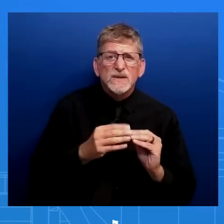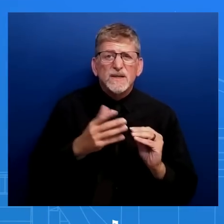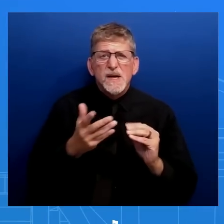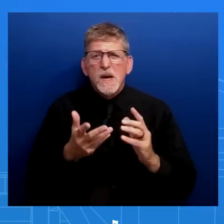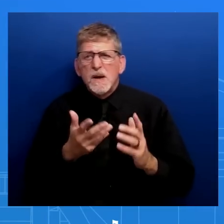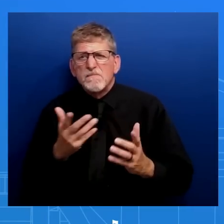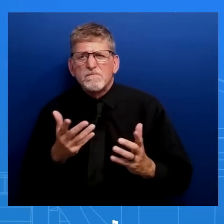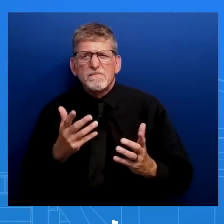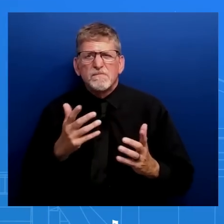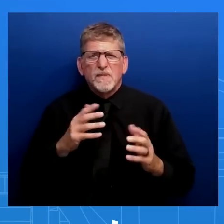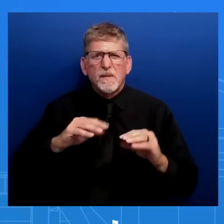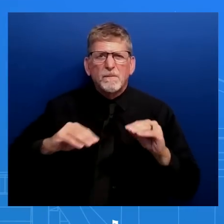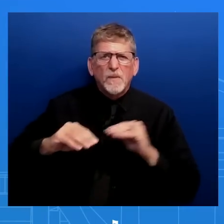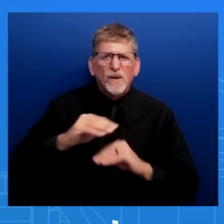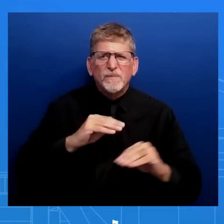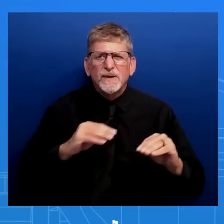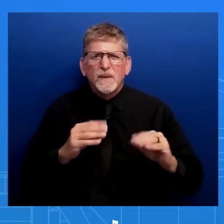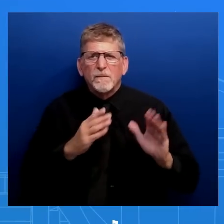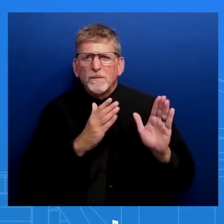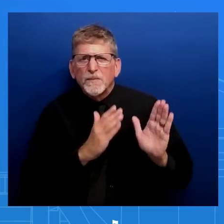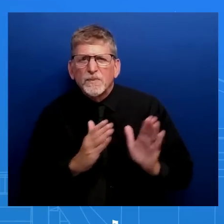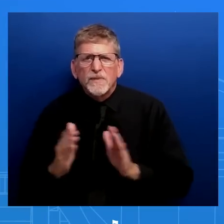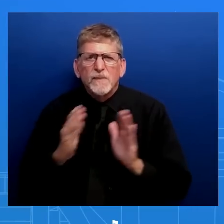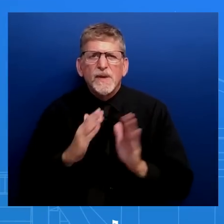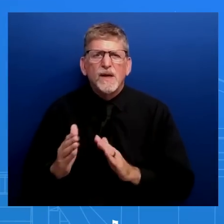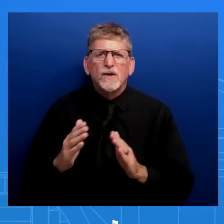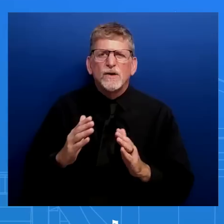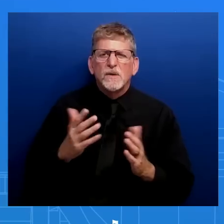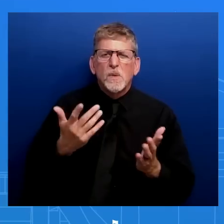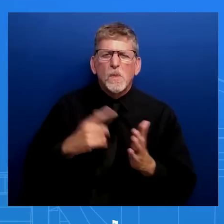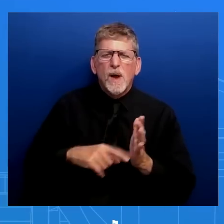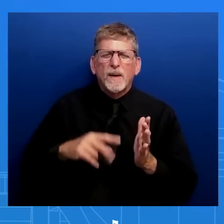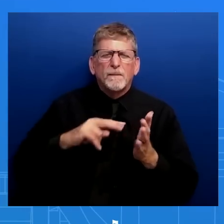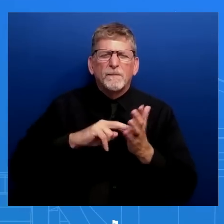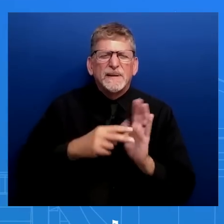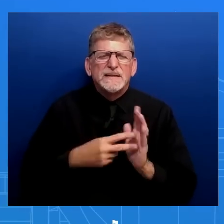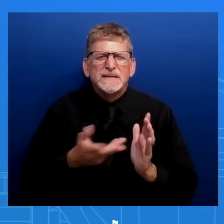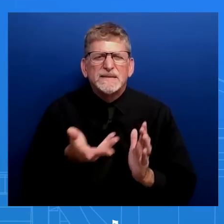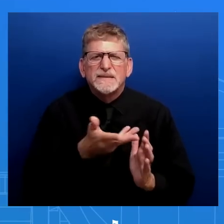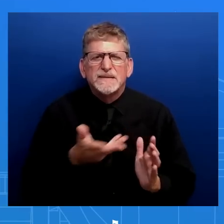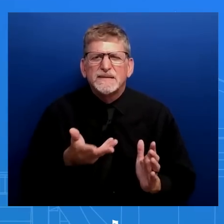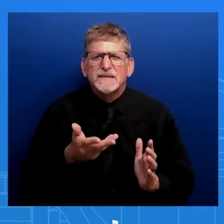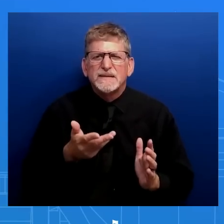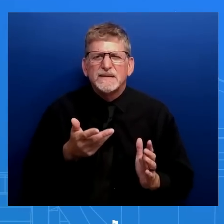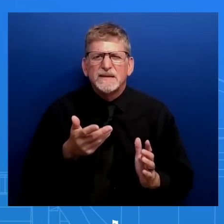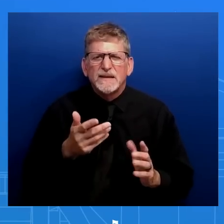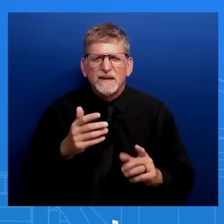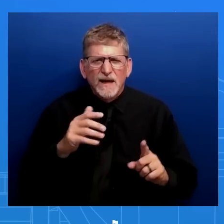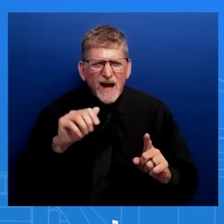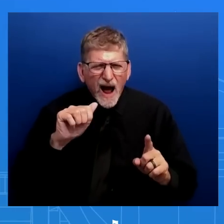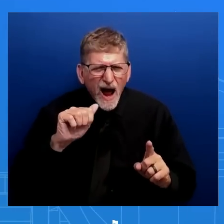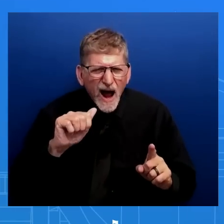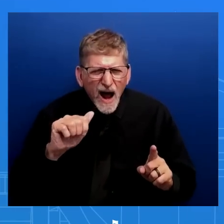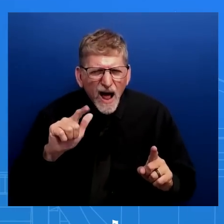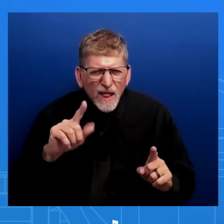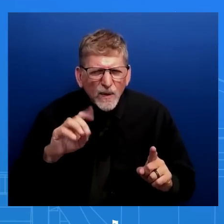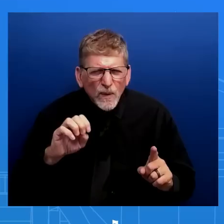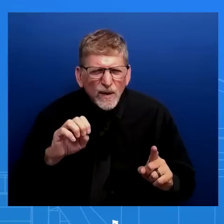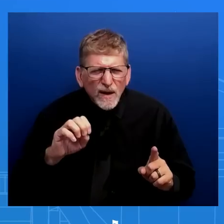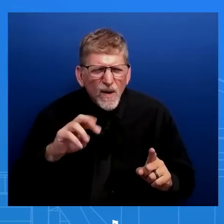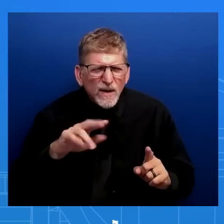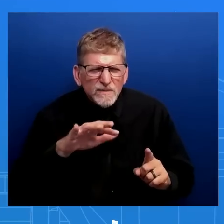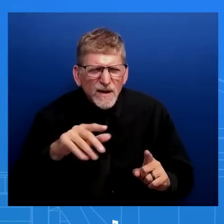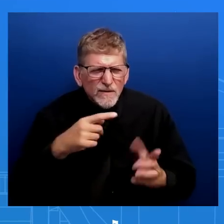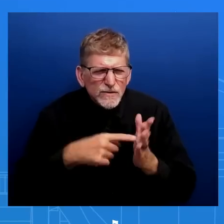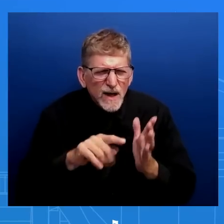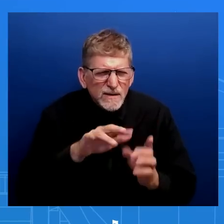might mean for the Ukrainian troops? Diluted with a D or diluted with a T? The T. Just in terms of the size